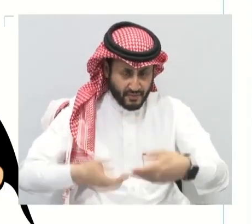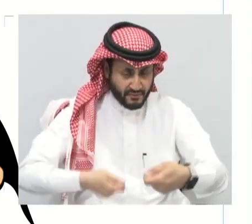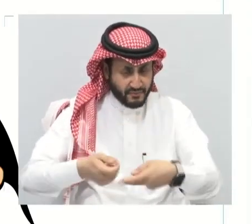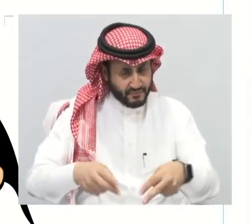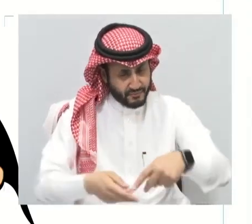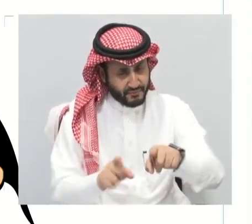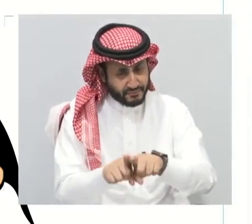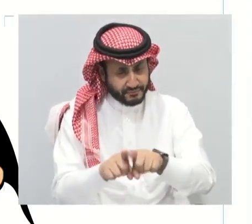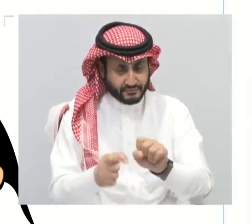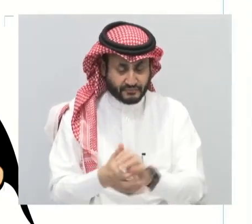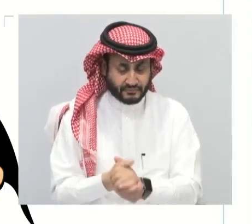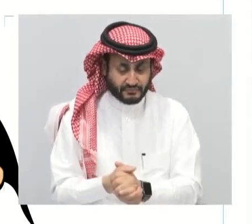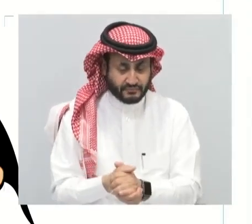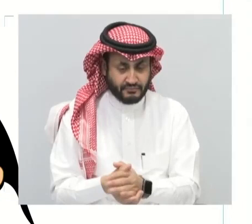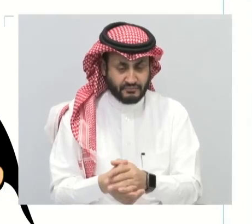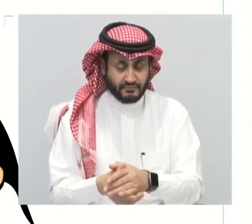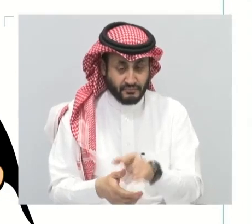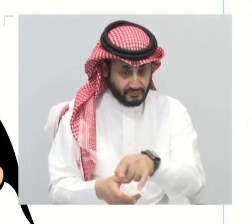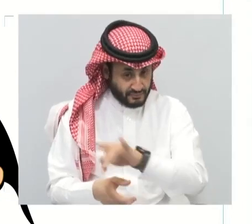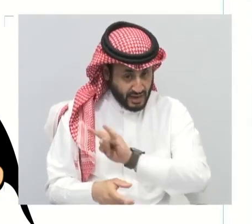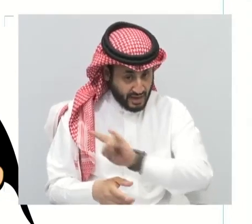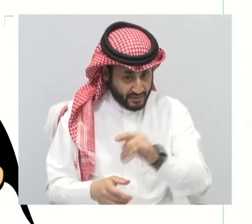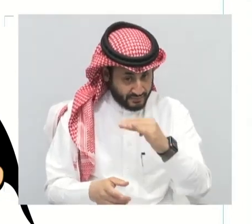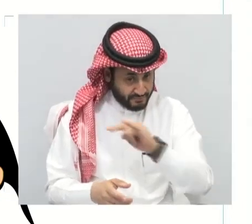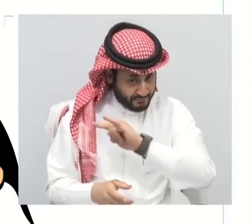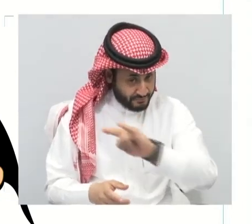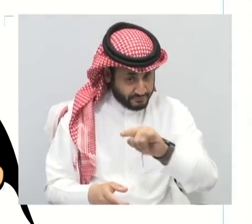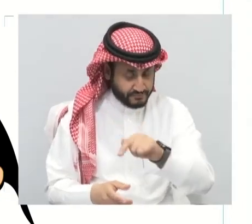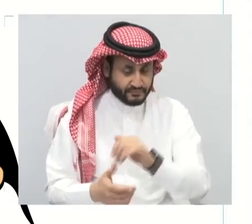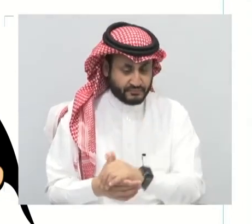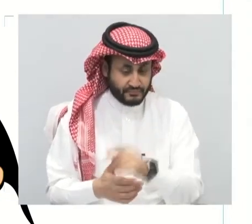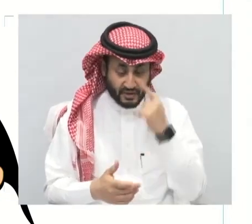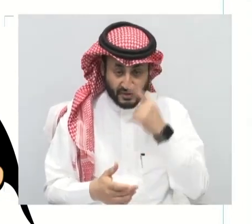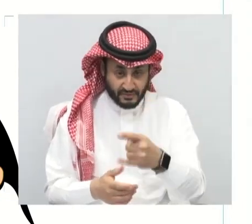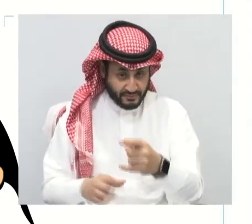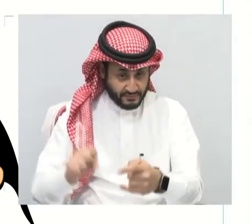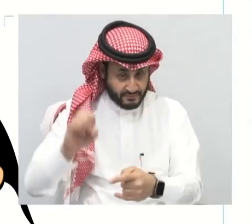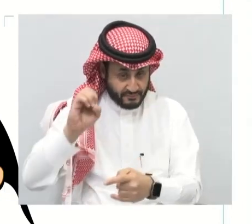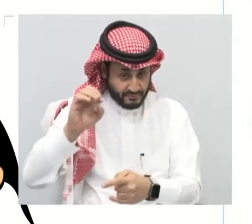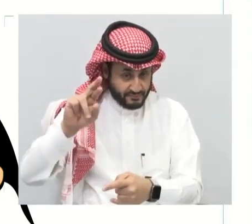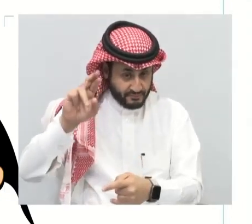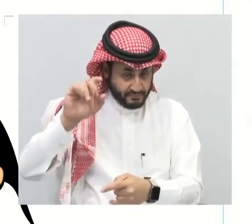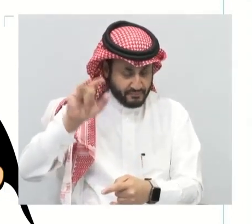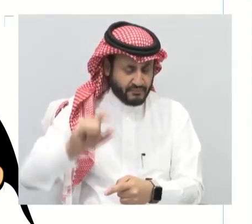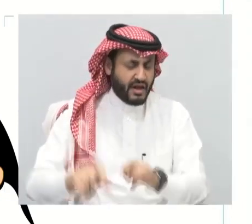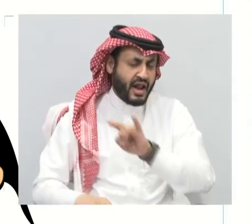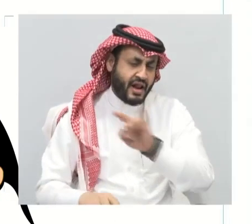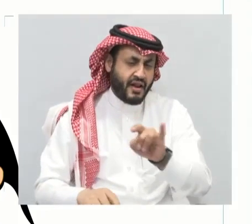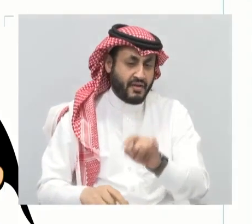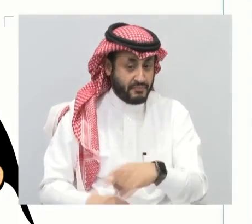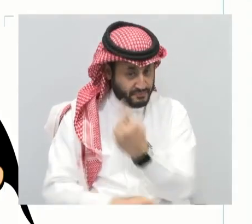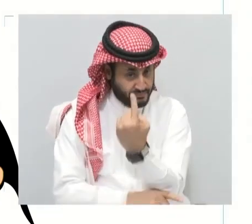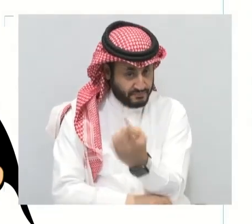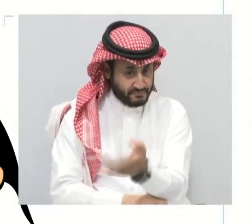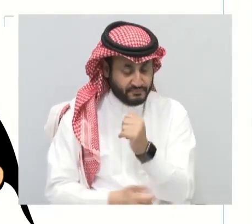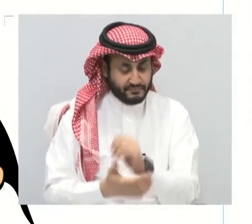friend to go with her, and she apologizes. She refuses the offer now, saying, sorry, Muna, I can't. Okay,